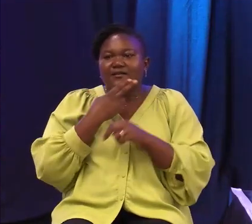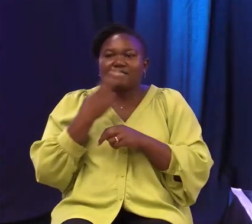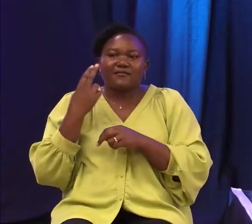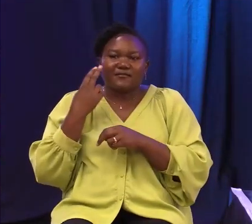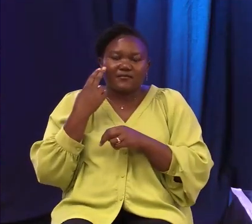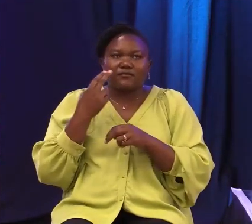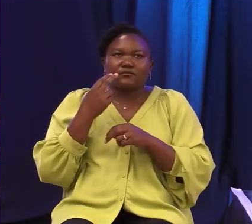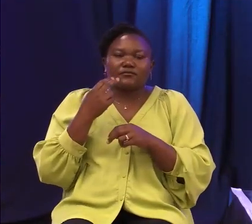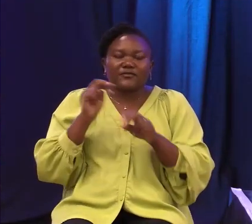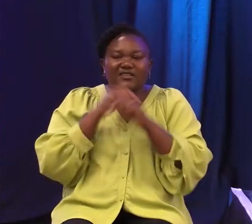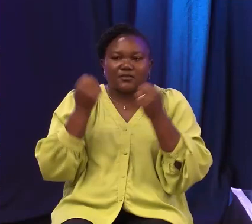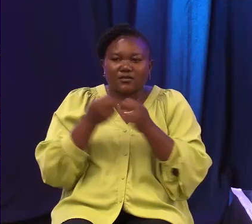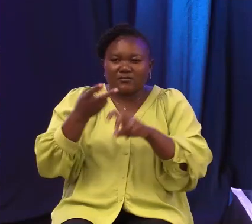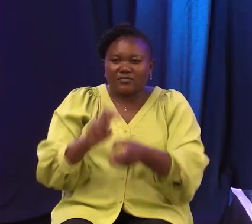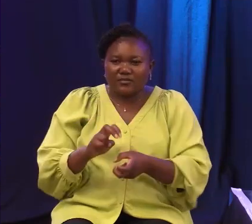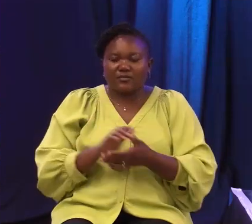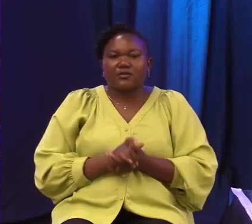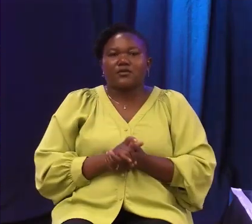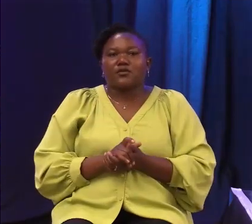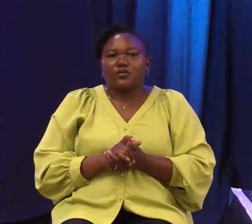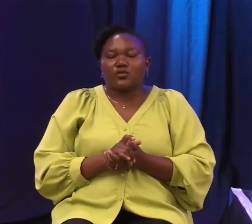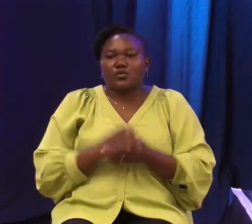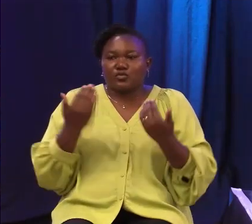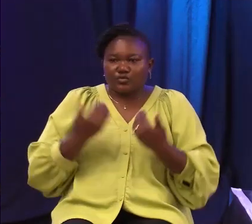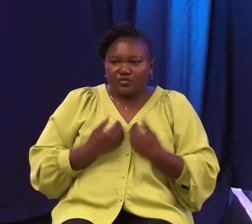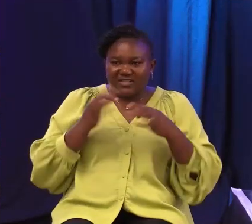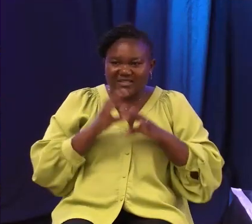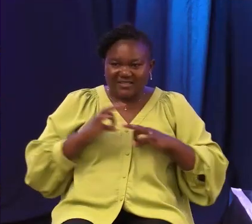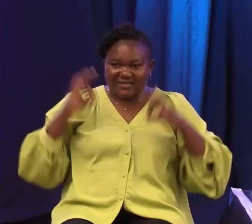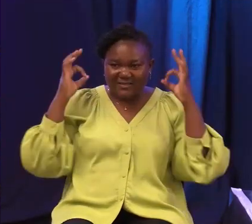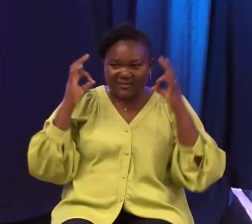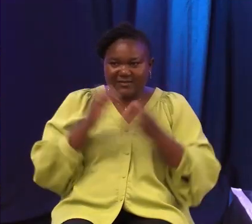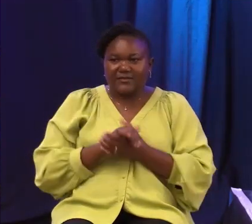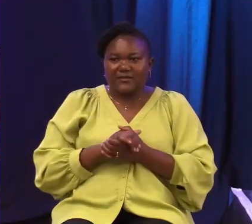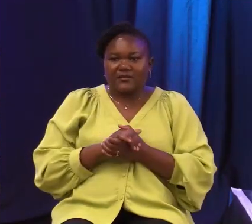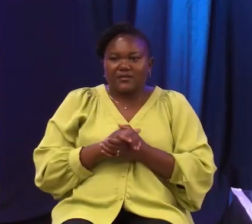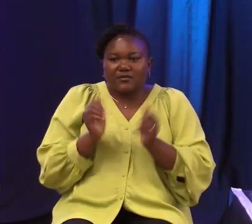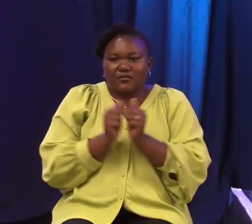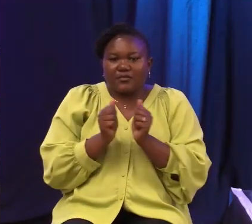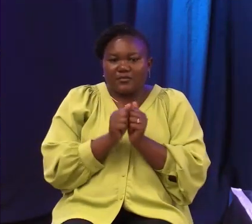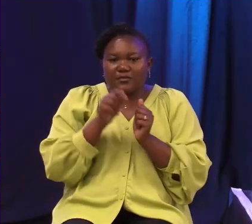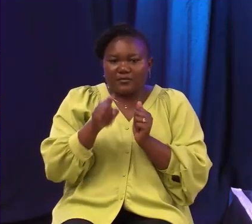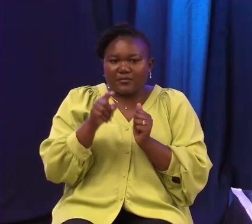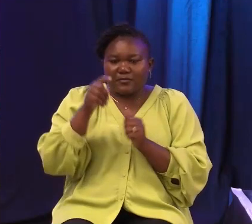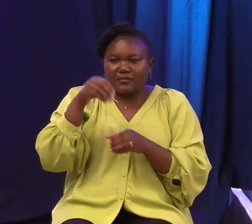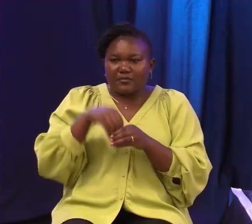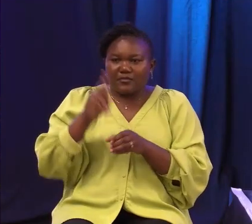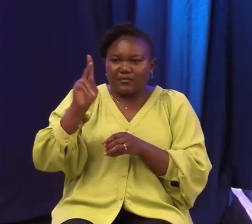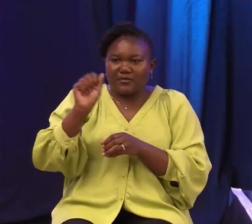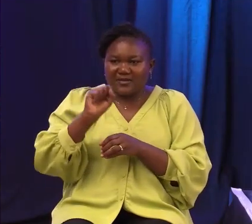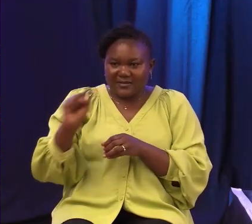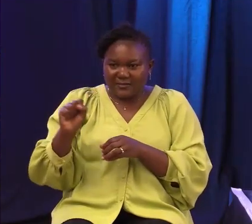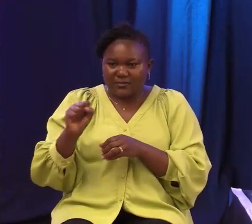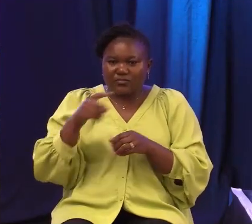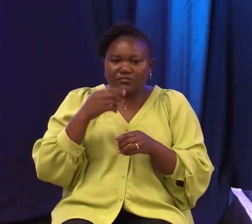with Disabilities, the Junior City Council, and also CAS, who generously